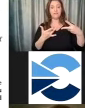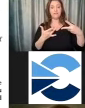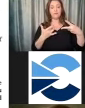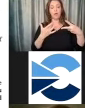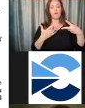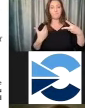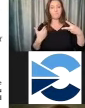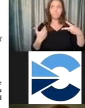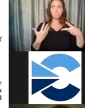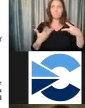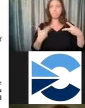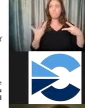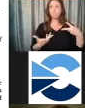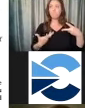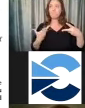substantial